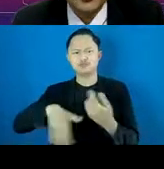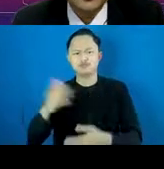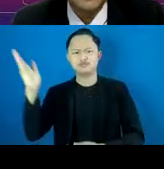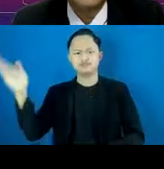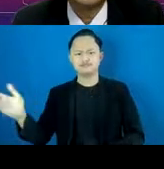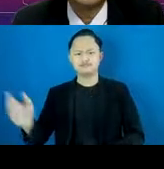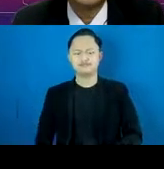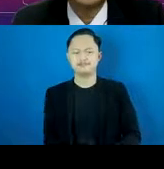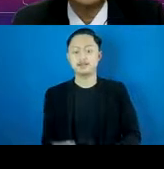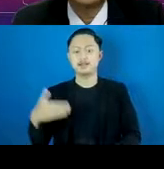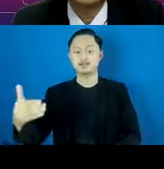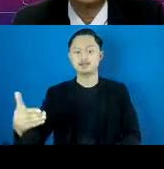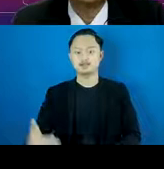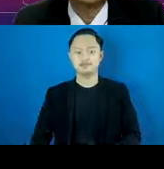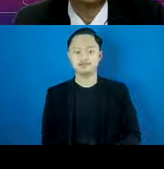Next,